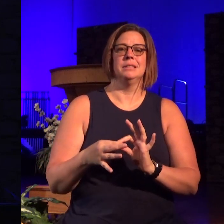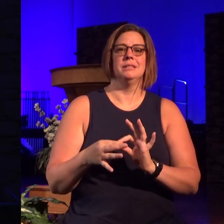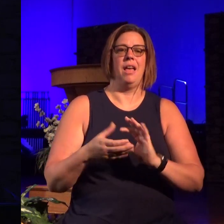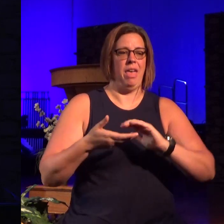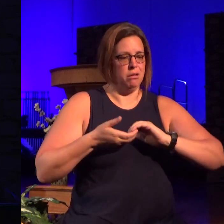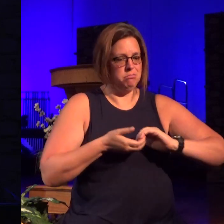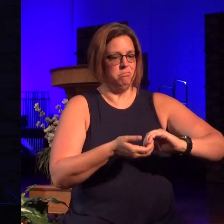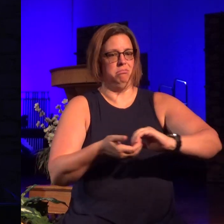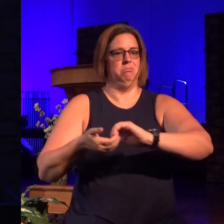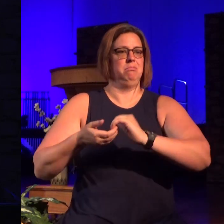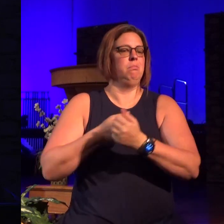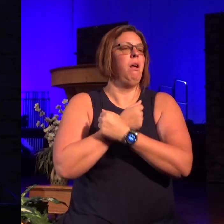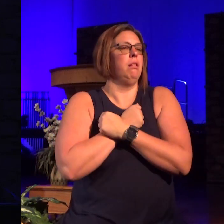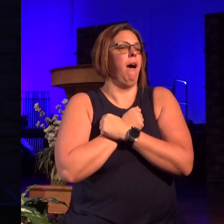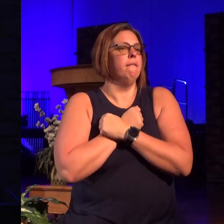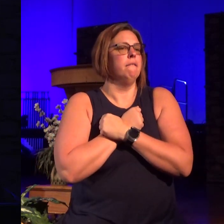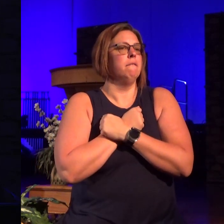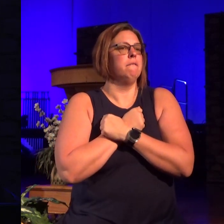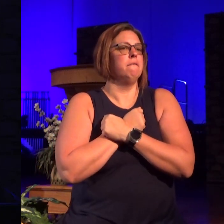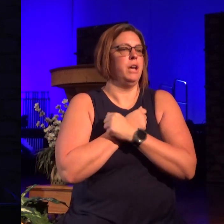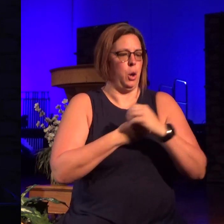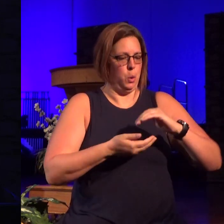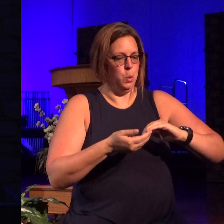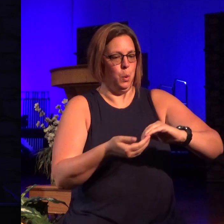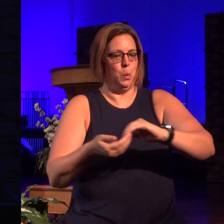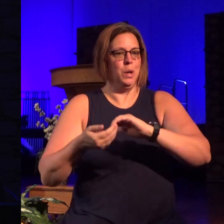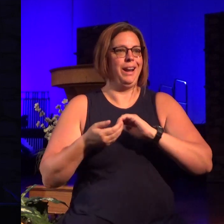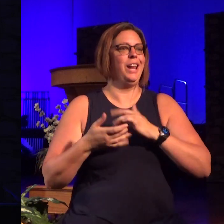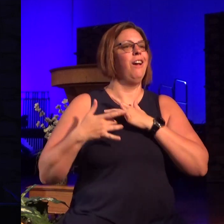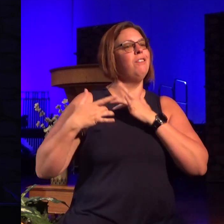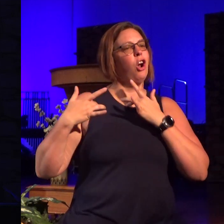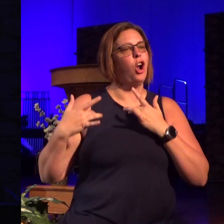unity of love, unity of heart,